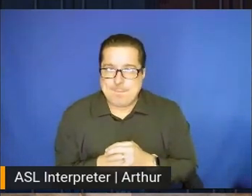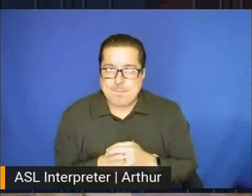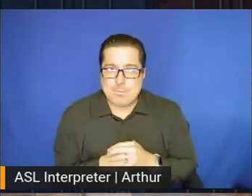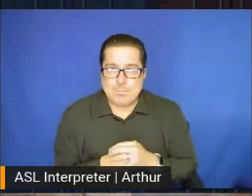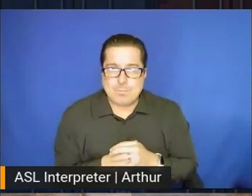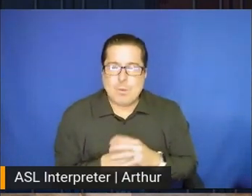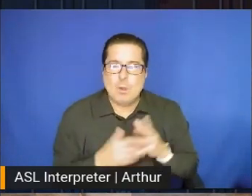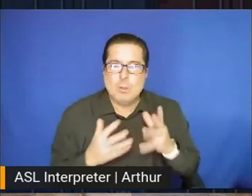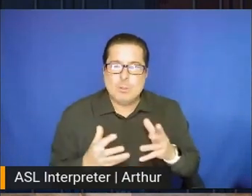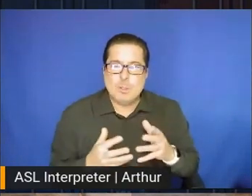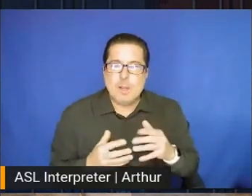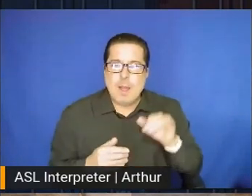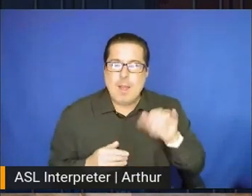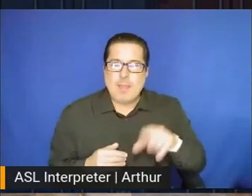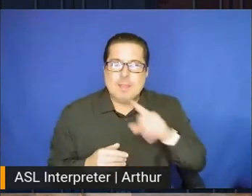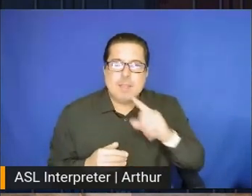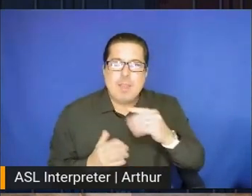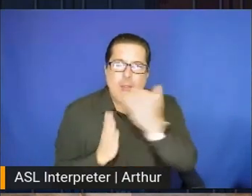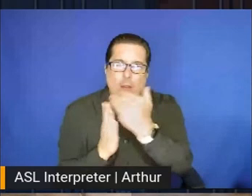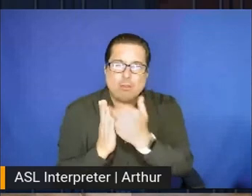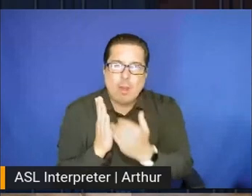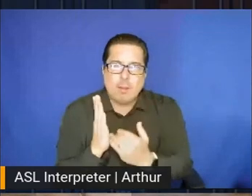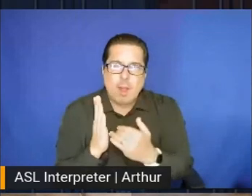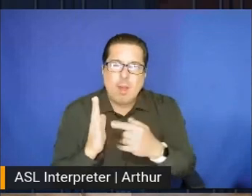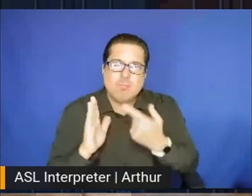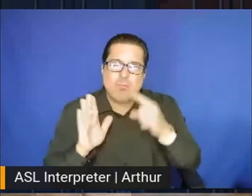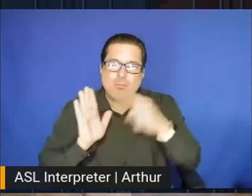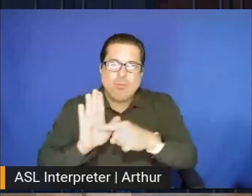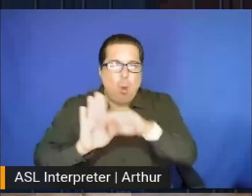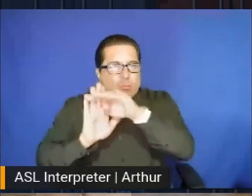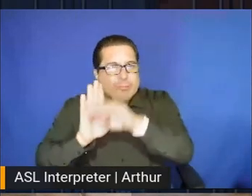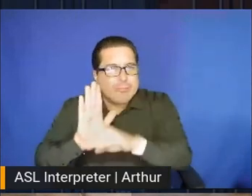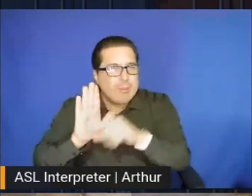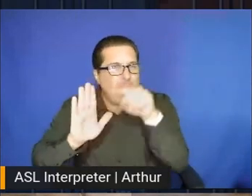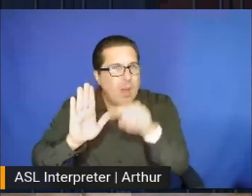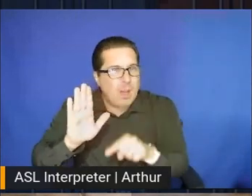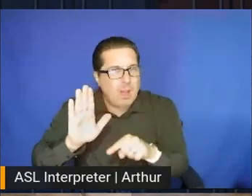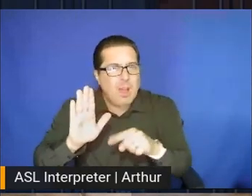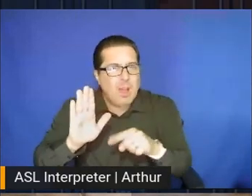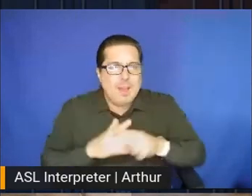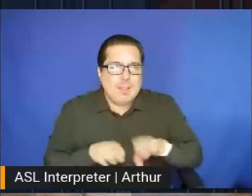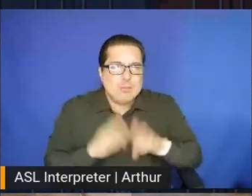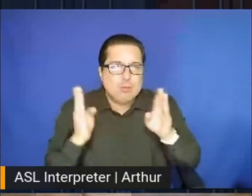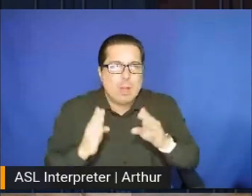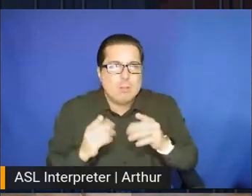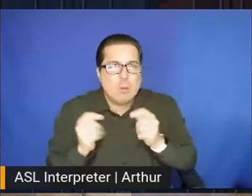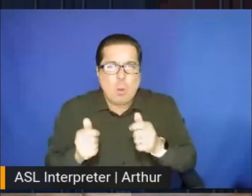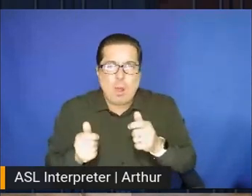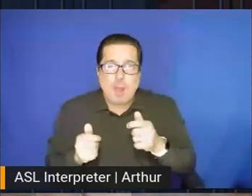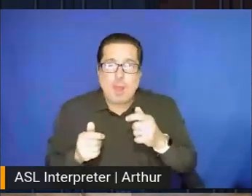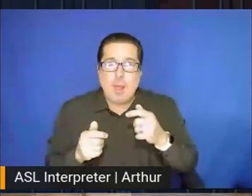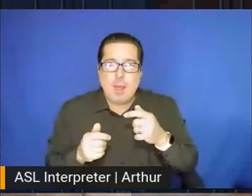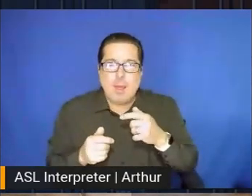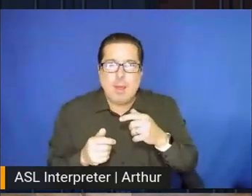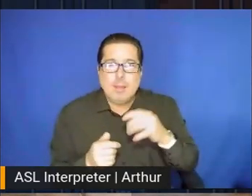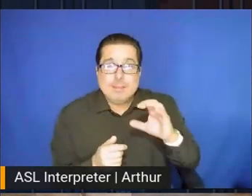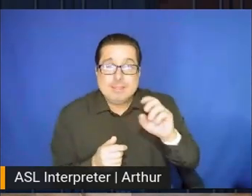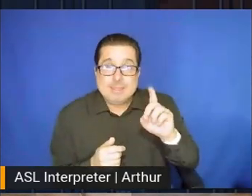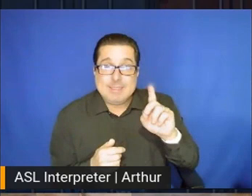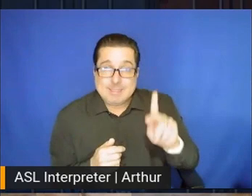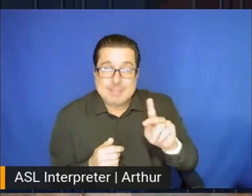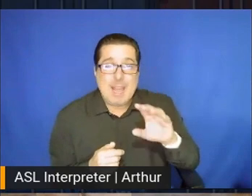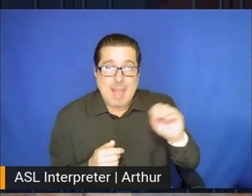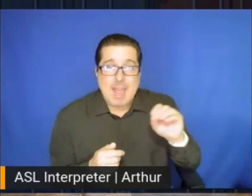So this is the agenda. We are going to go through introduction quickly and then jump into cdk8s and cdk8s Plus